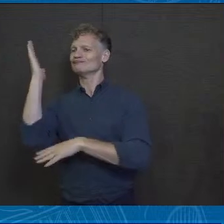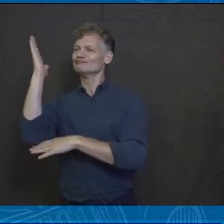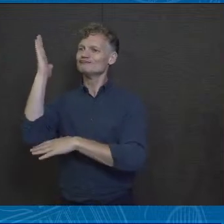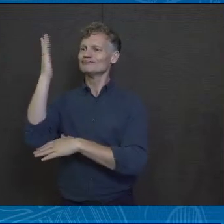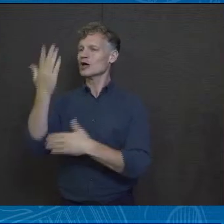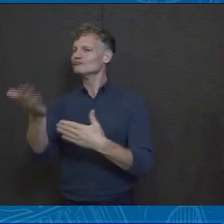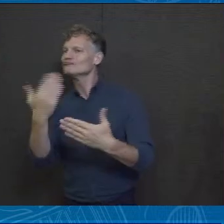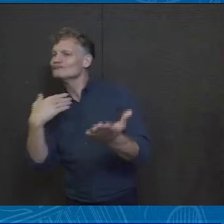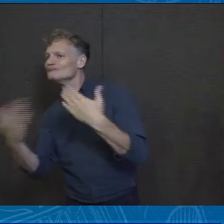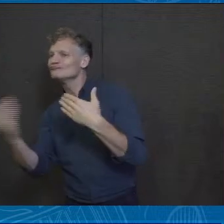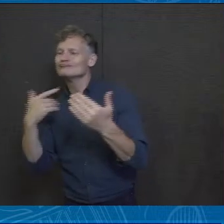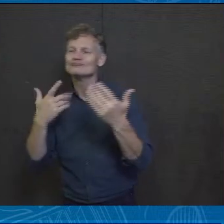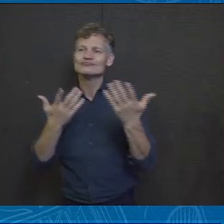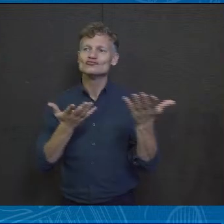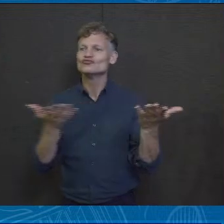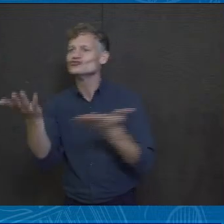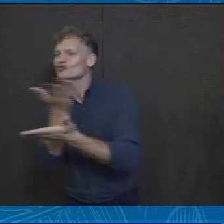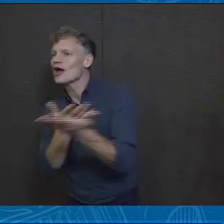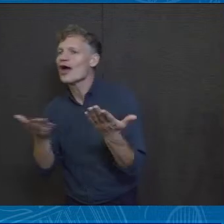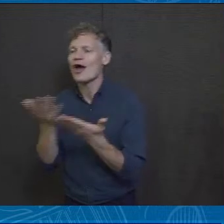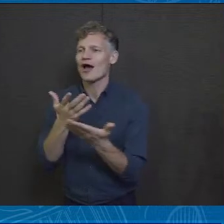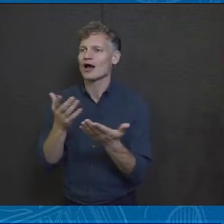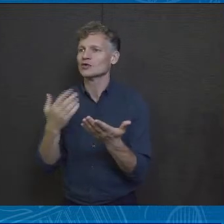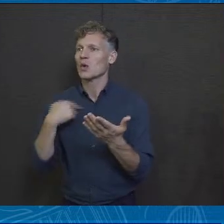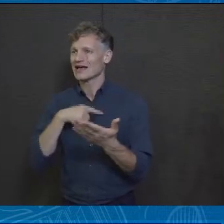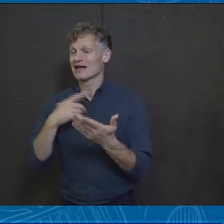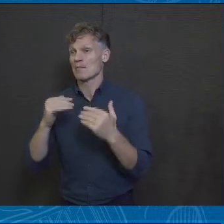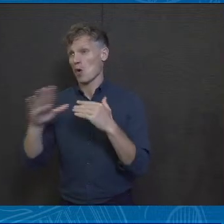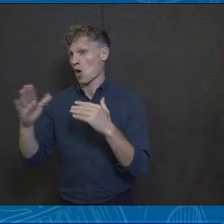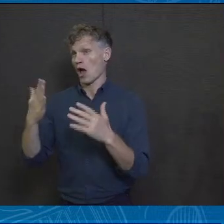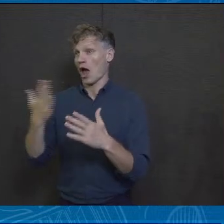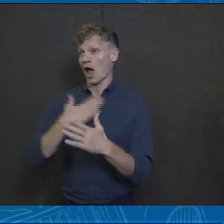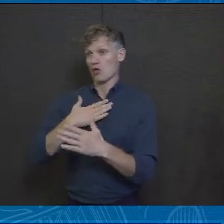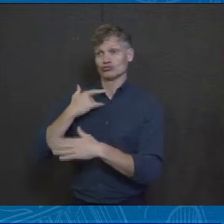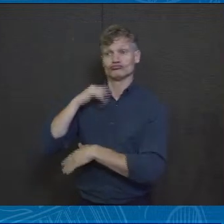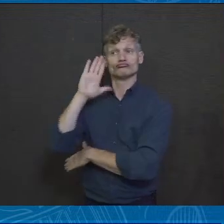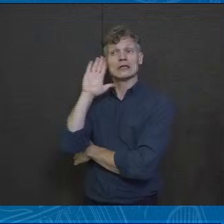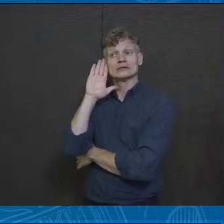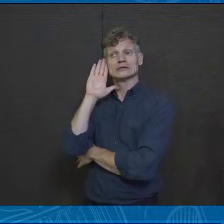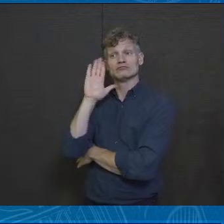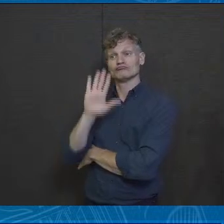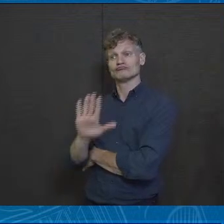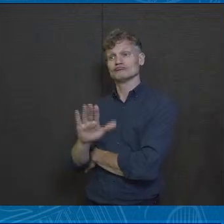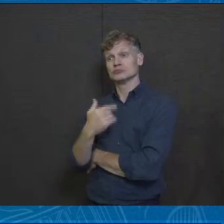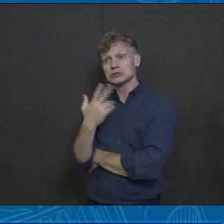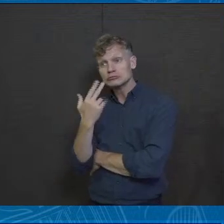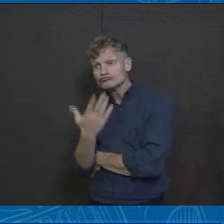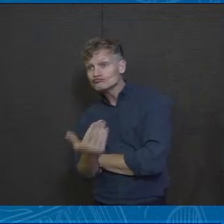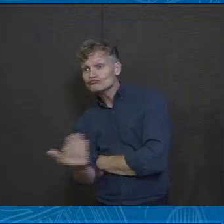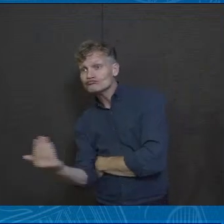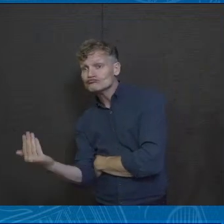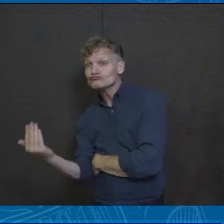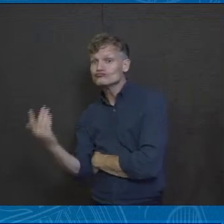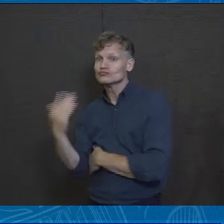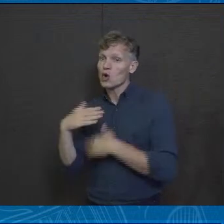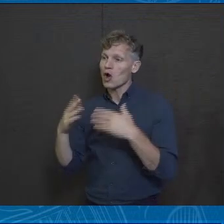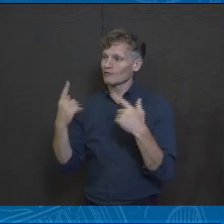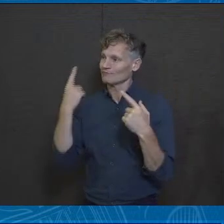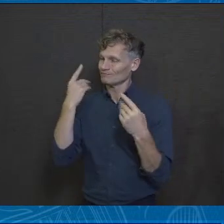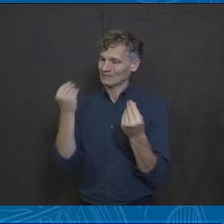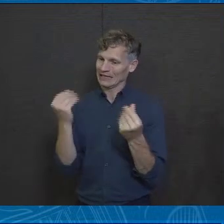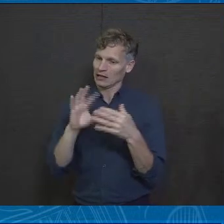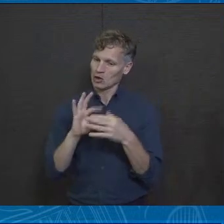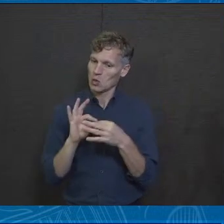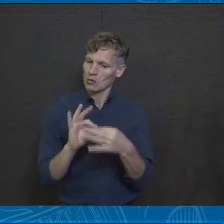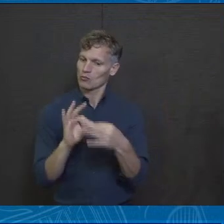do, we actually listen more and cooperate with them. There are